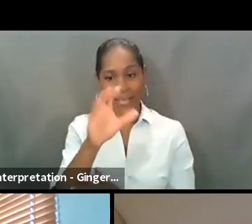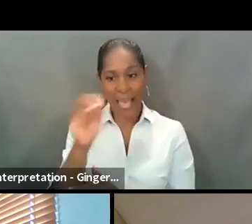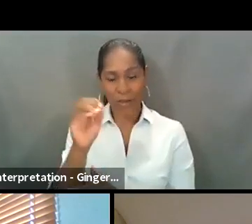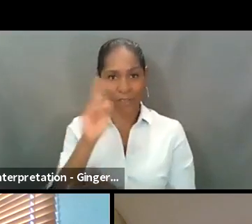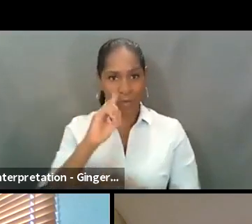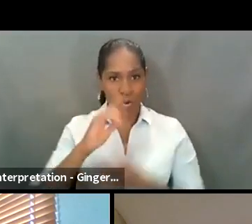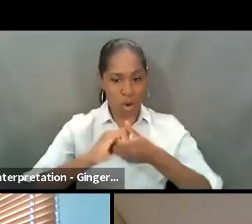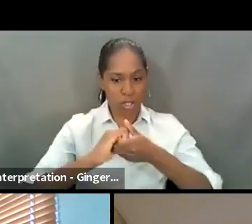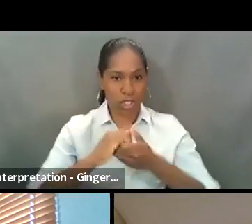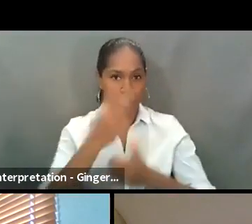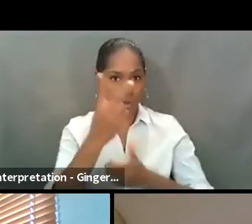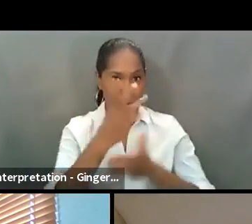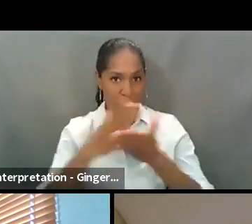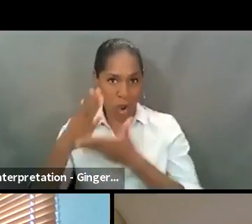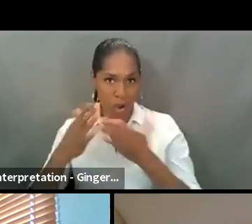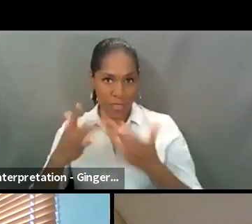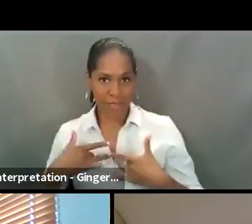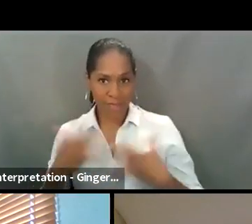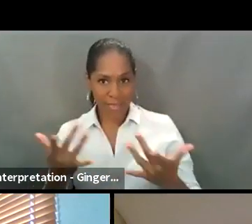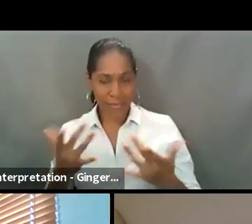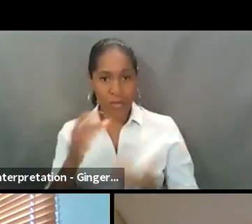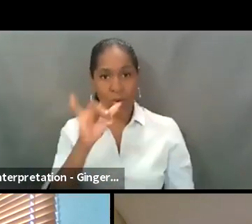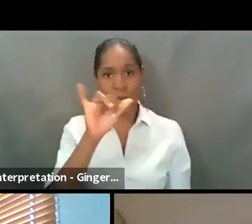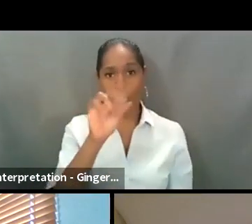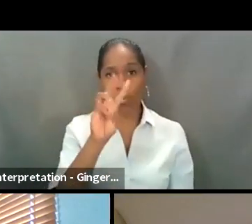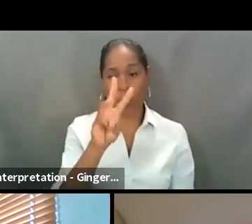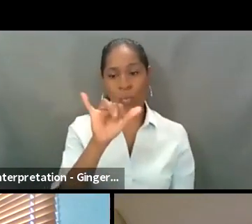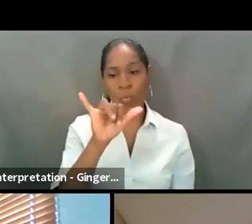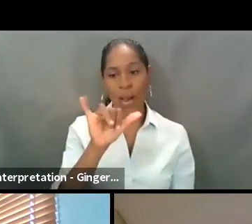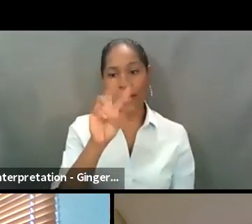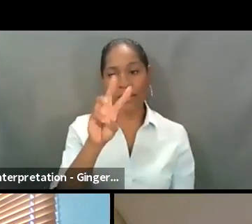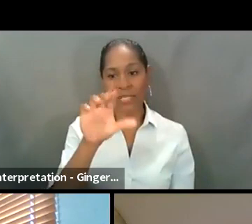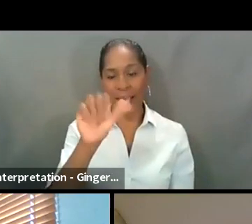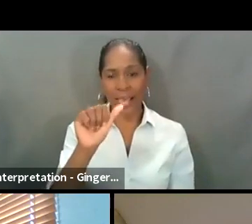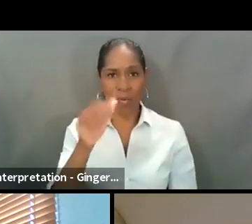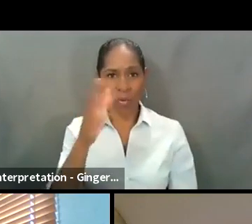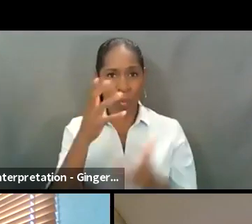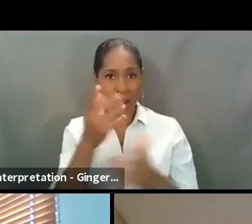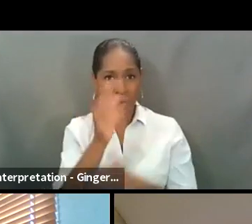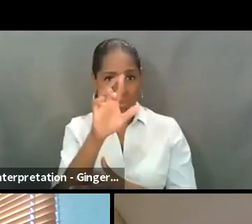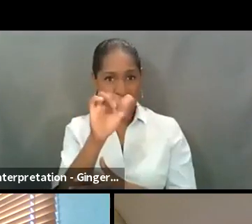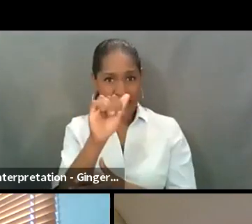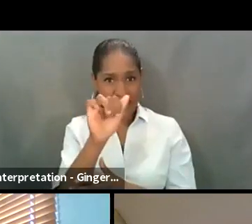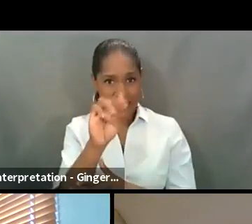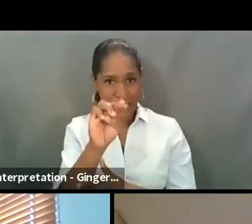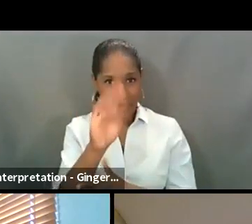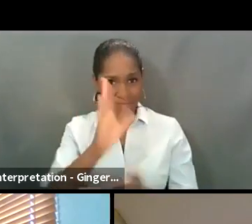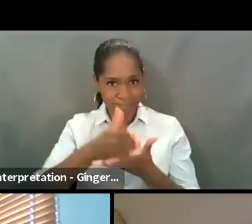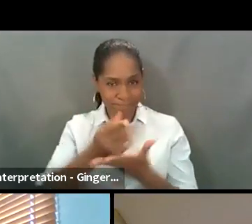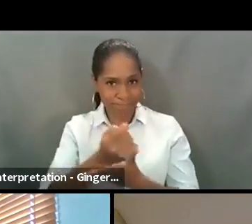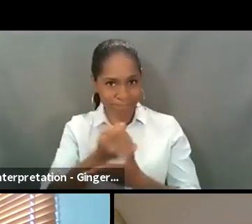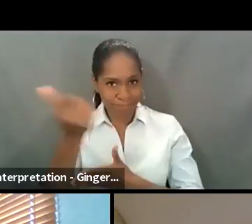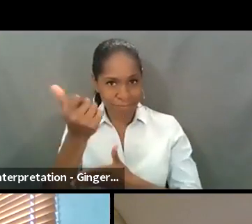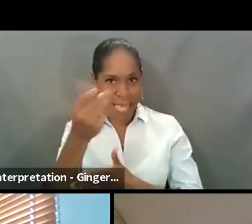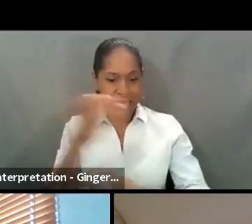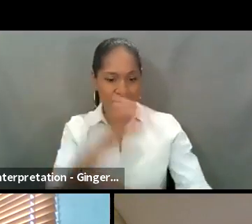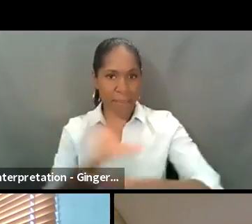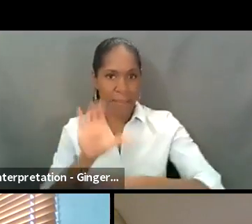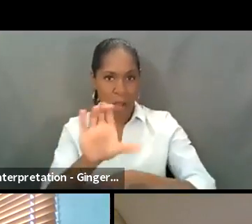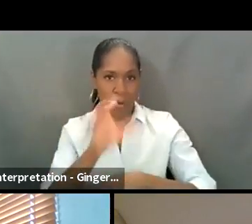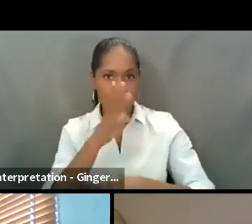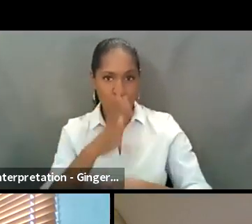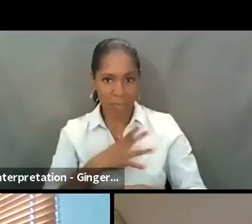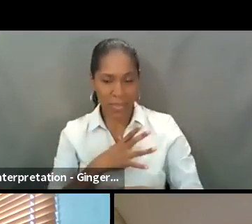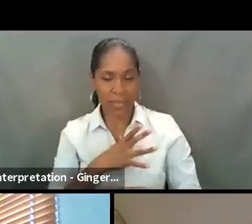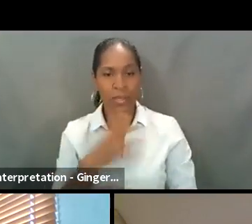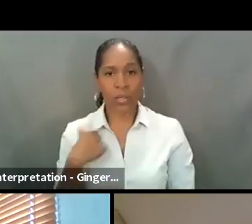the YWCA, our mission is to eliminate racism and empower women. With partners like Buncombe County, we are intentionally holding space for